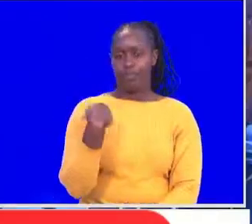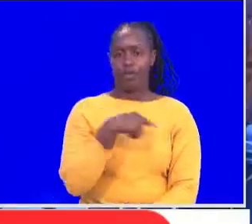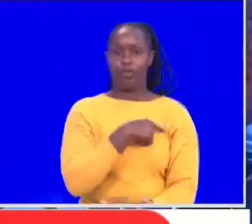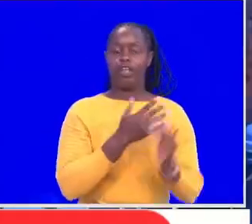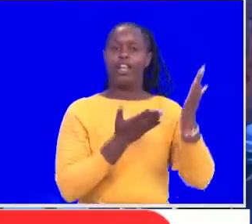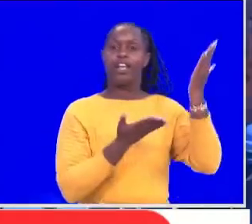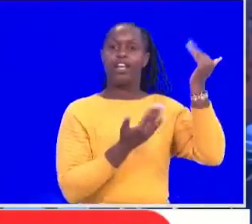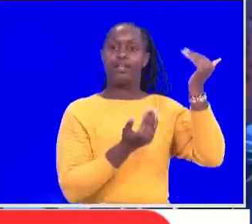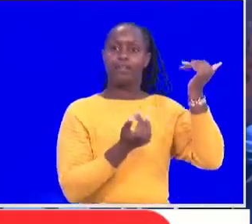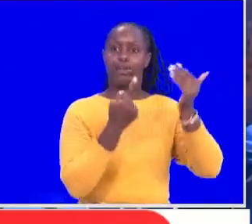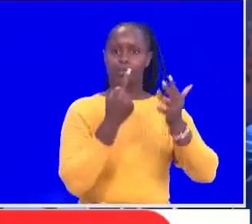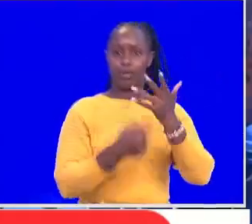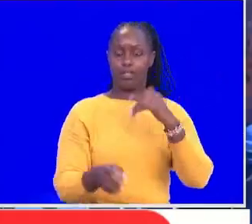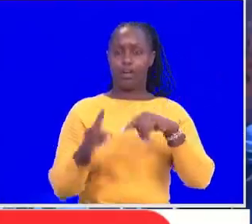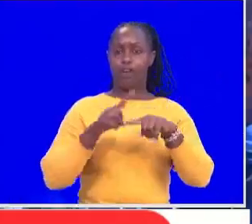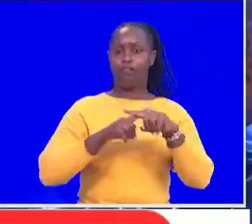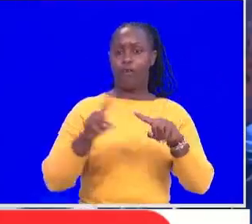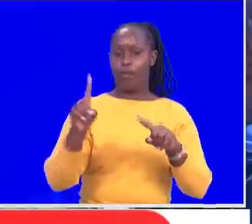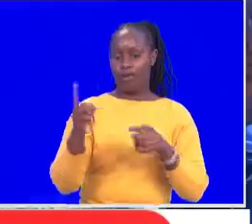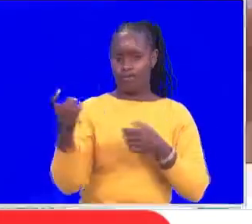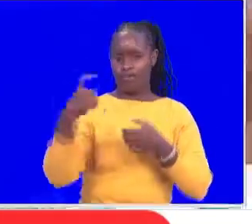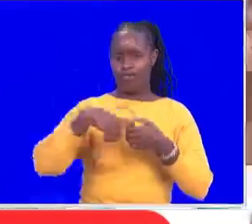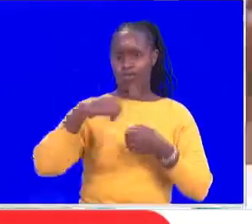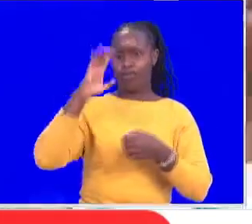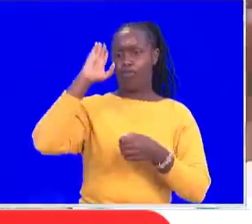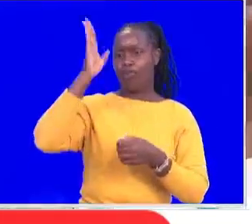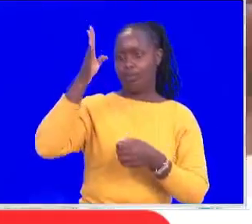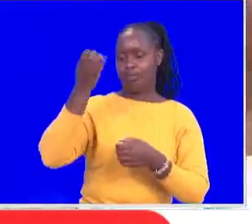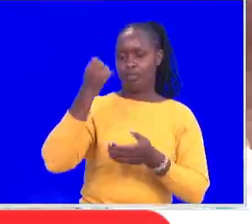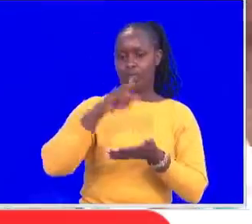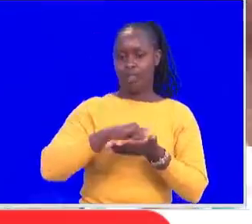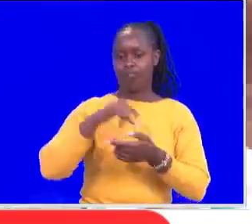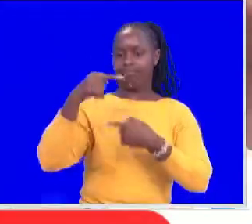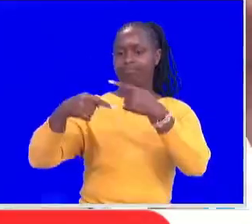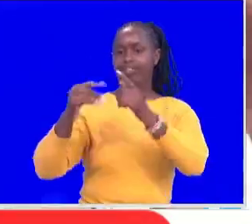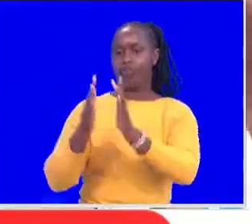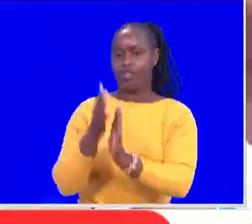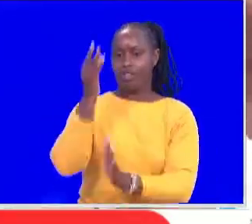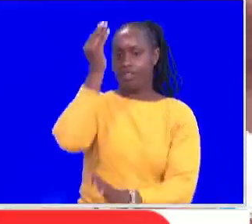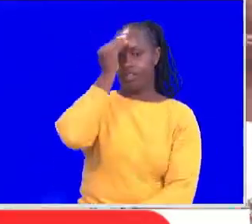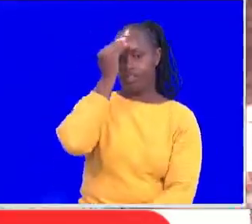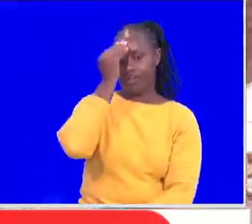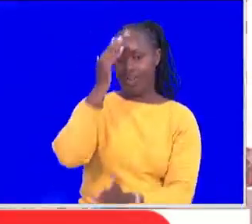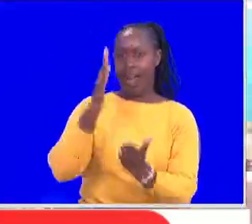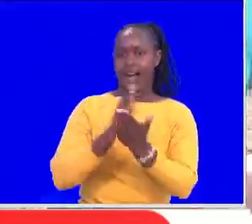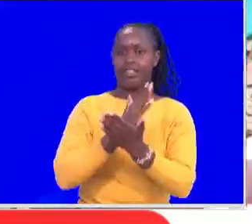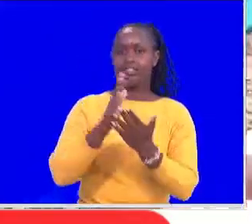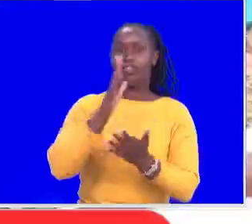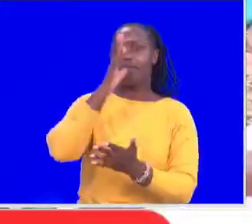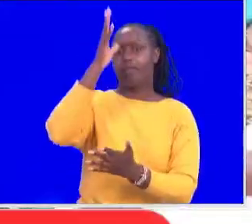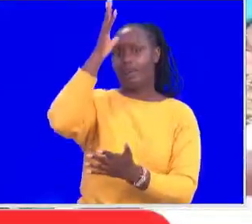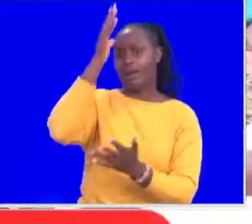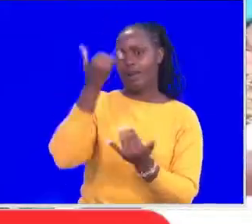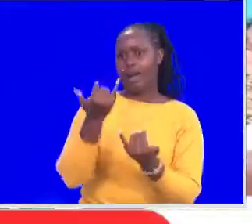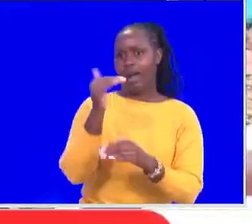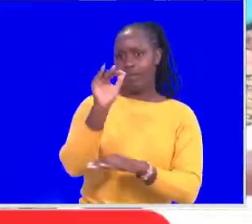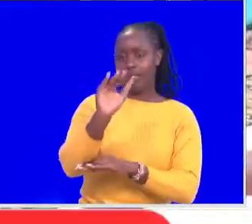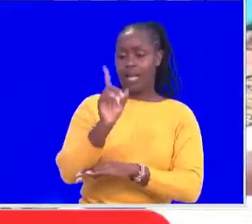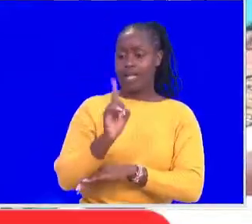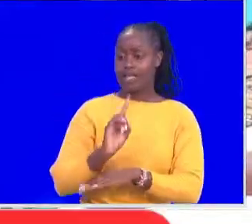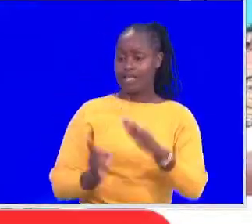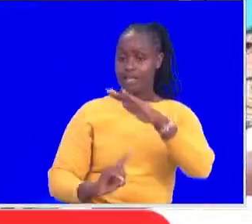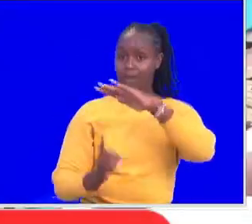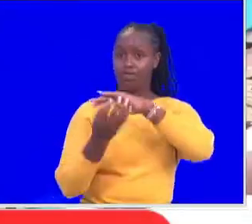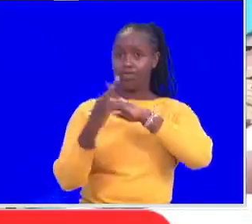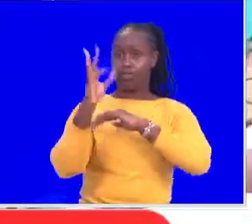kwamba form 1 wataingia ili waendelee na masomo. A section of parents has called upon the Ministry of Education